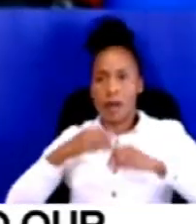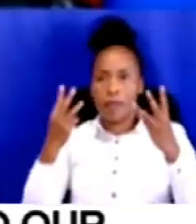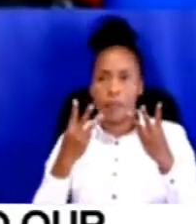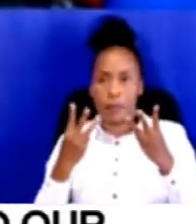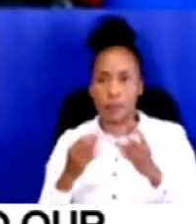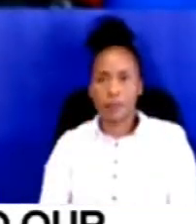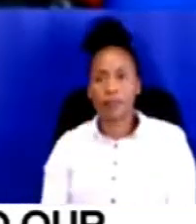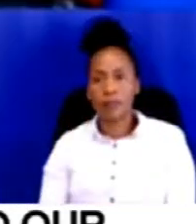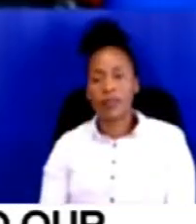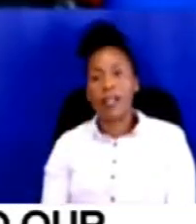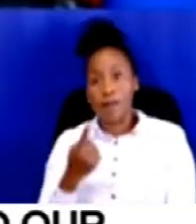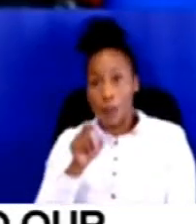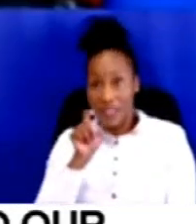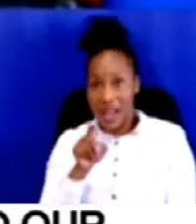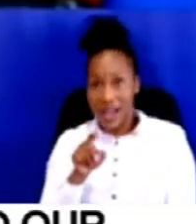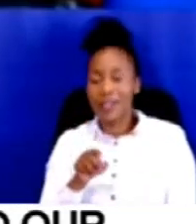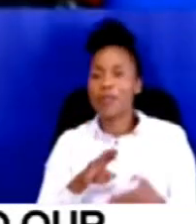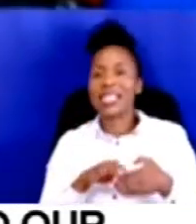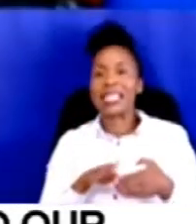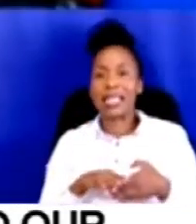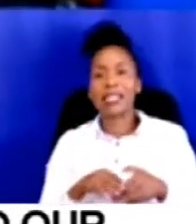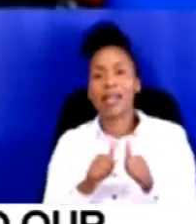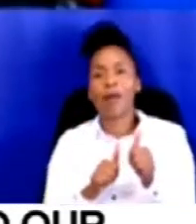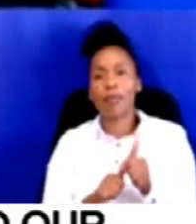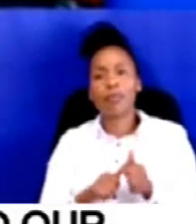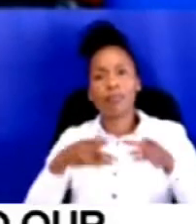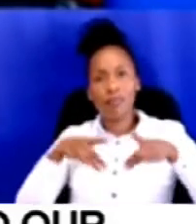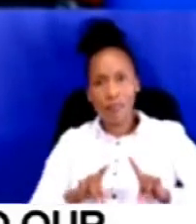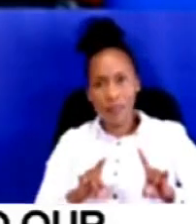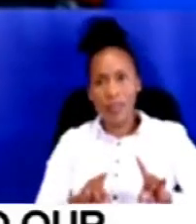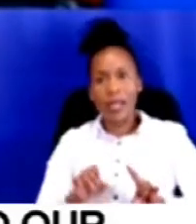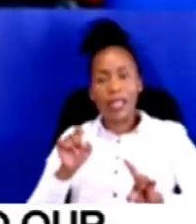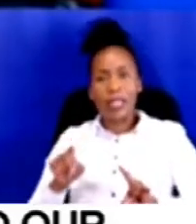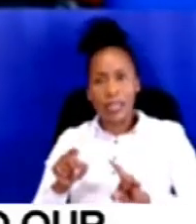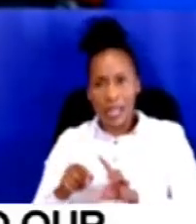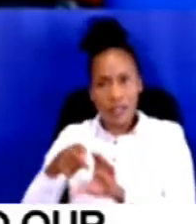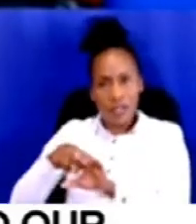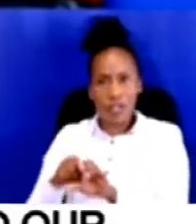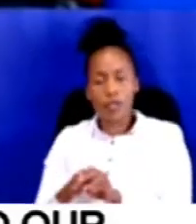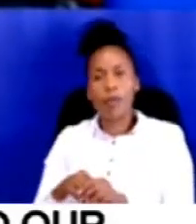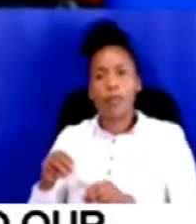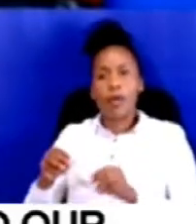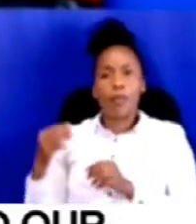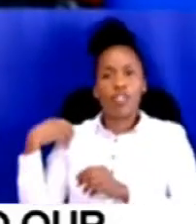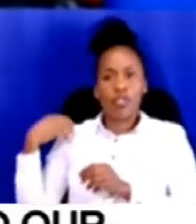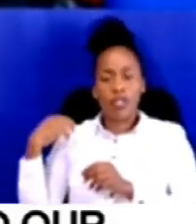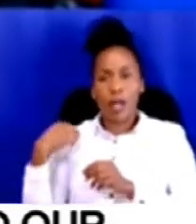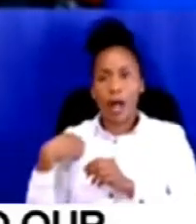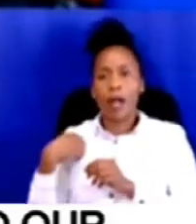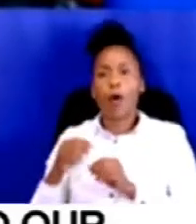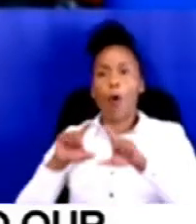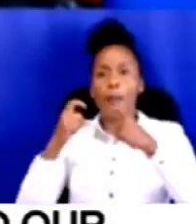It is for this reason, Deputy Chair, that the Interministerial Committee on Water and Sanitation exists as